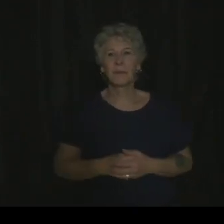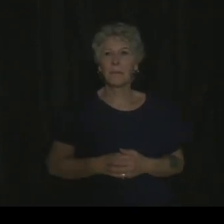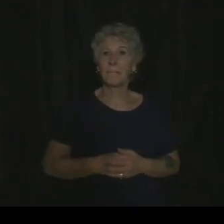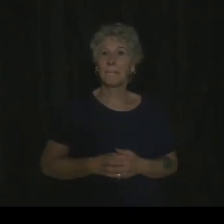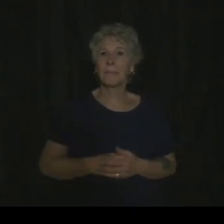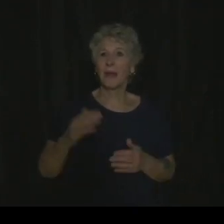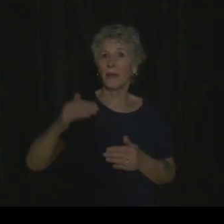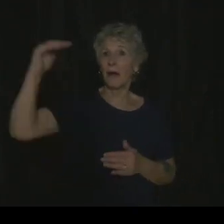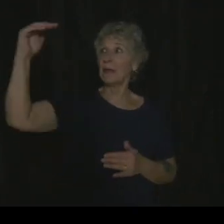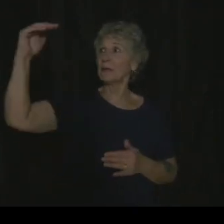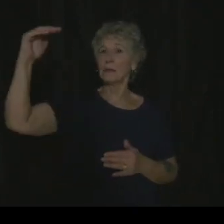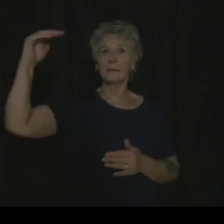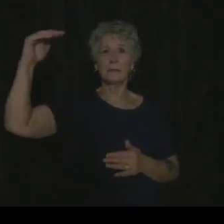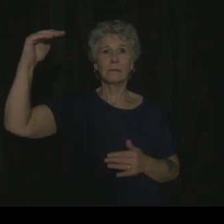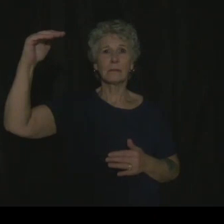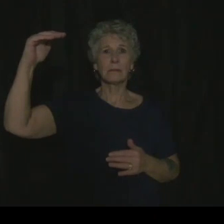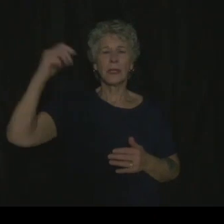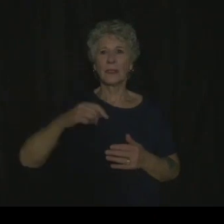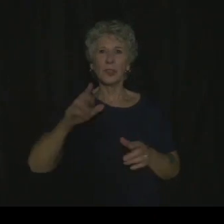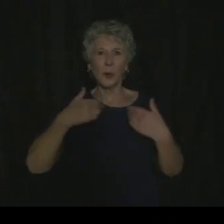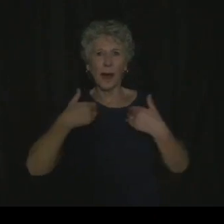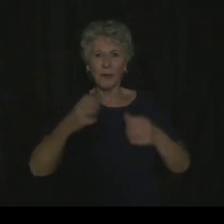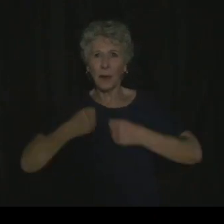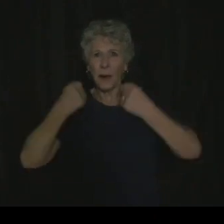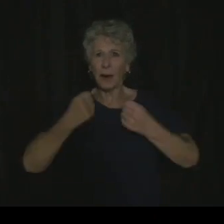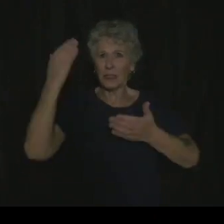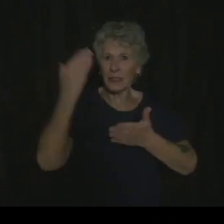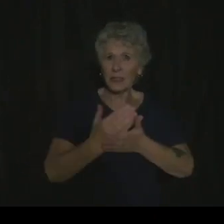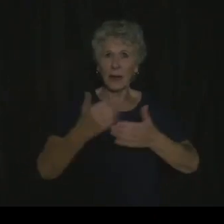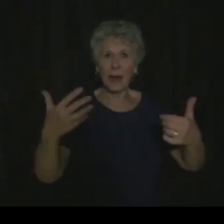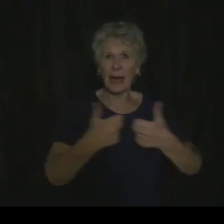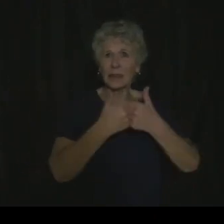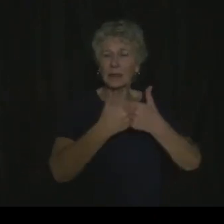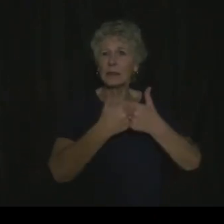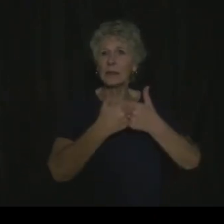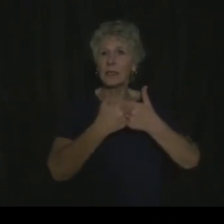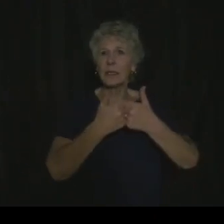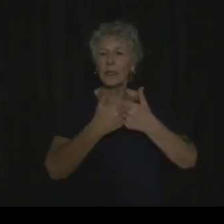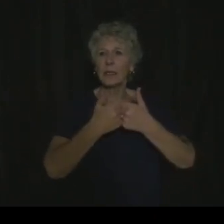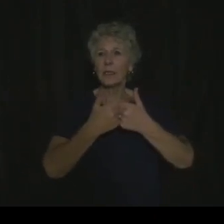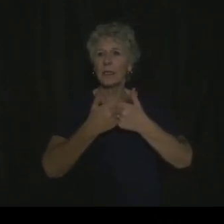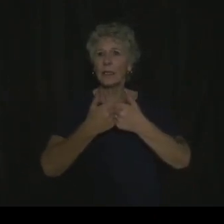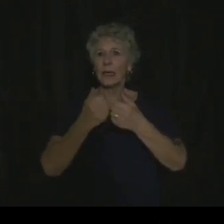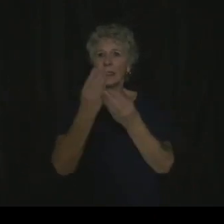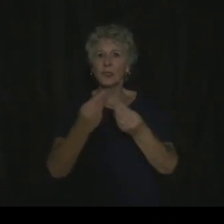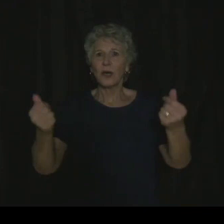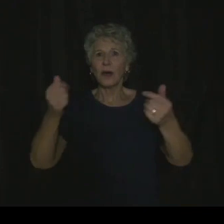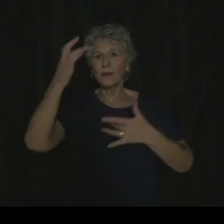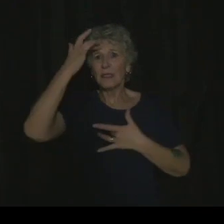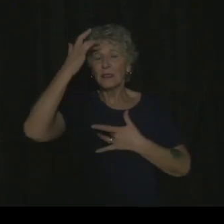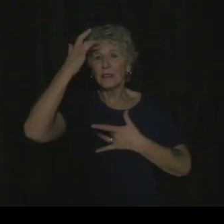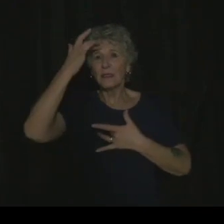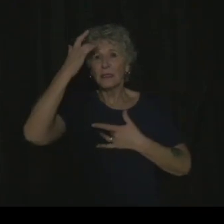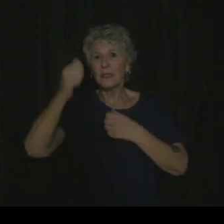The height of your stature? Do you have the power to stop accidents and to reverse illnesses that are threatening your loved ones this